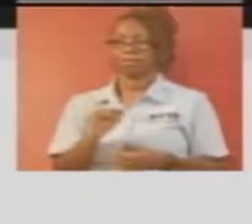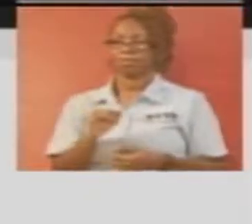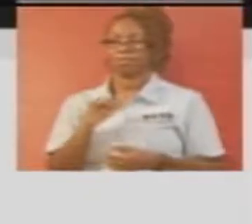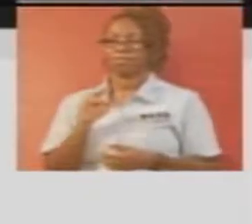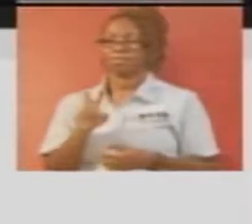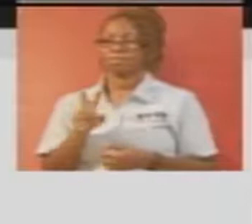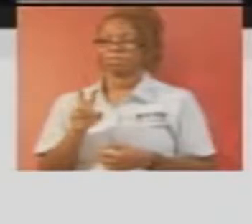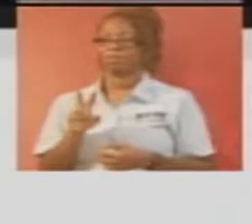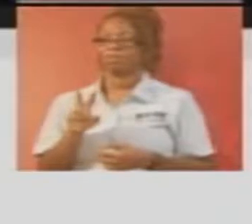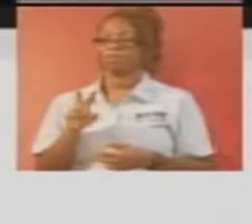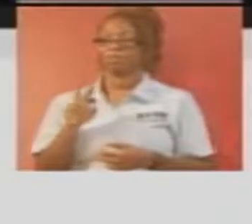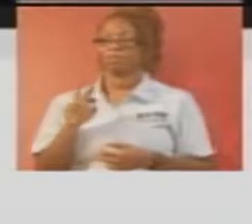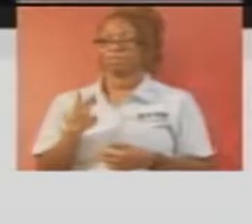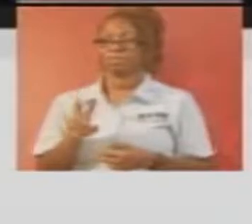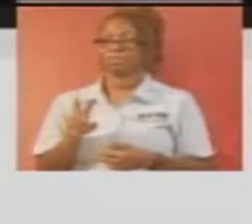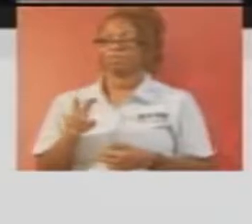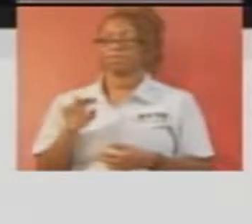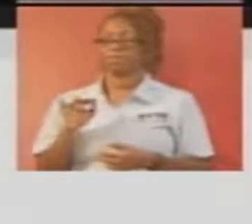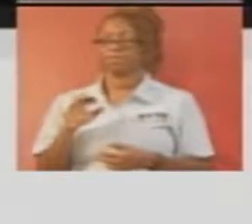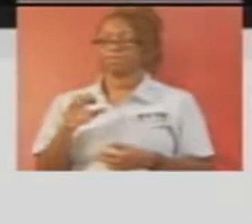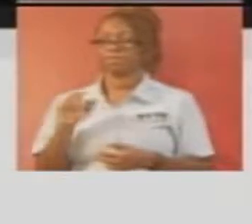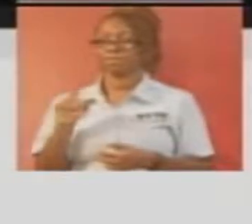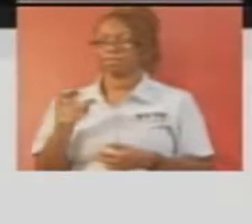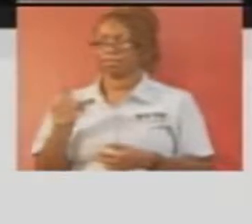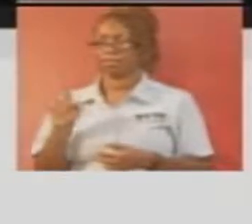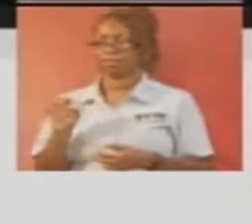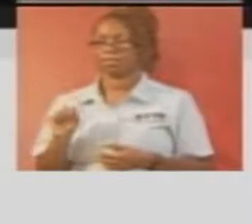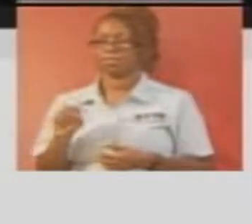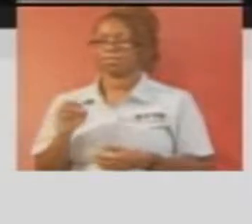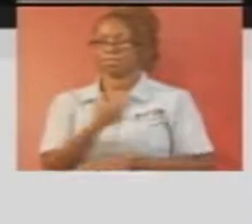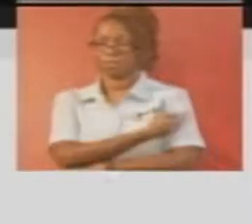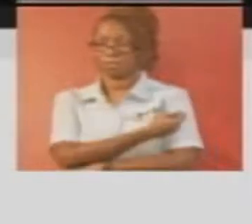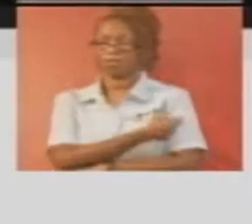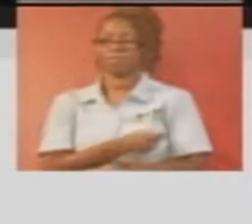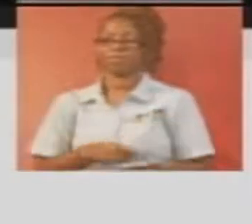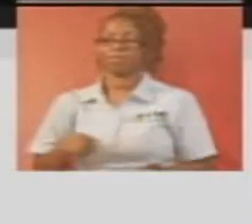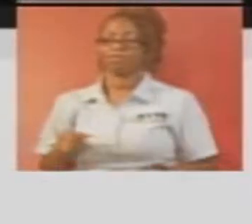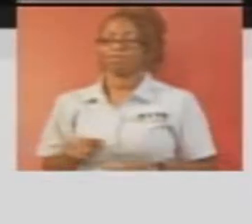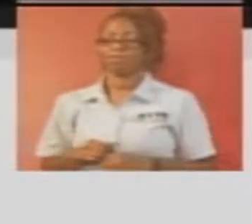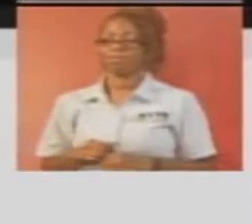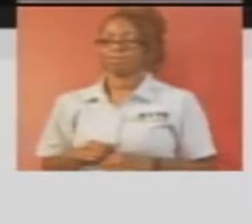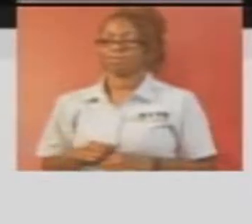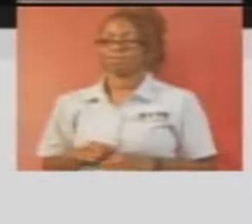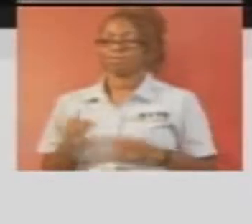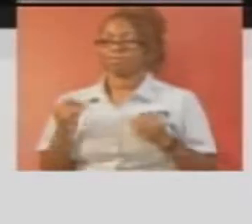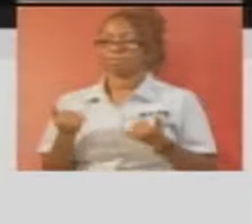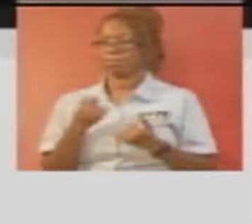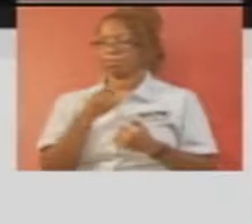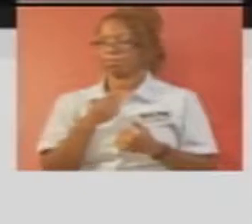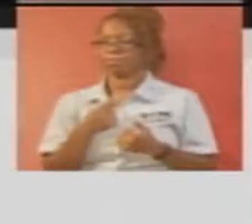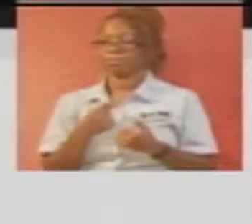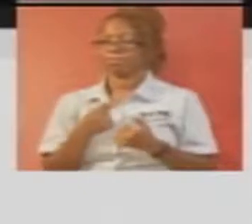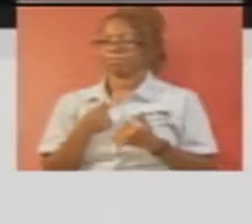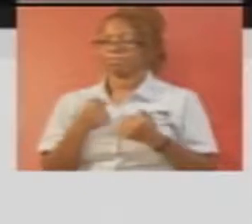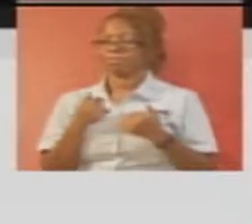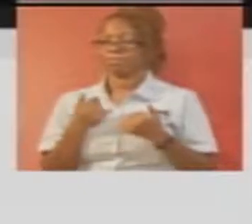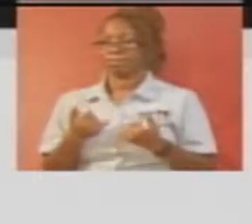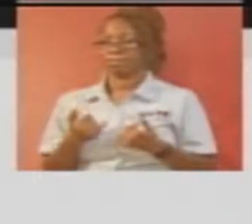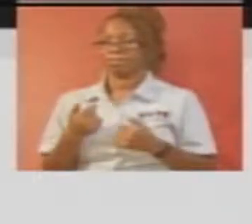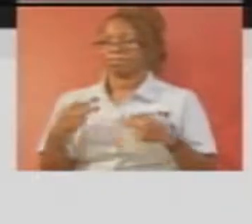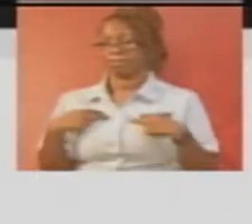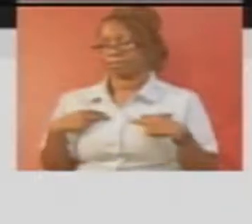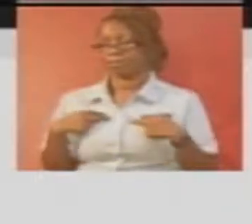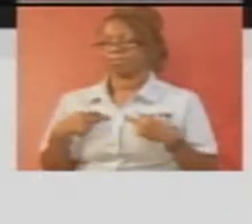the yellow and green part of it, is a chimpanzee common cold virus called an adenovirus. So it's a virus that normally